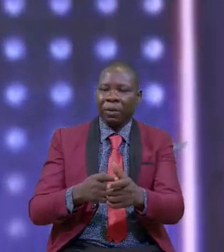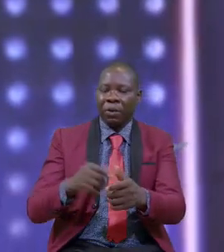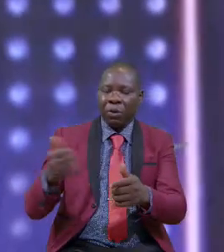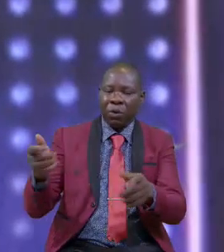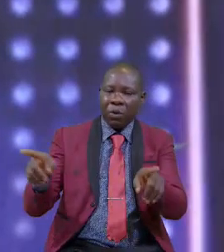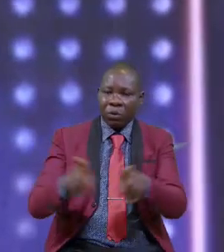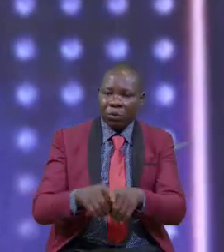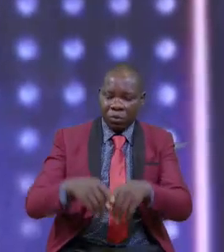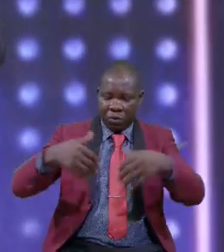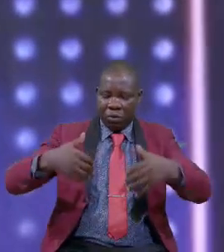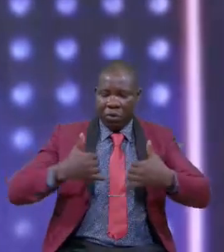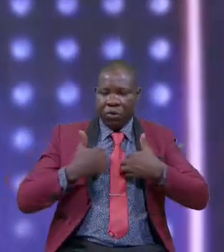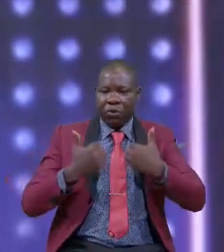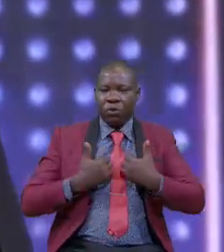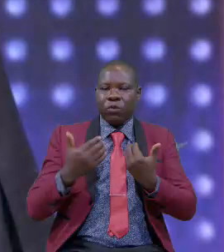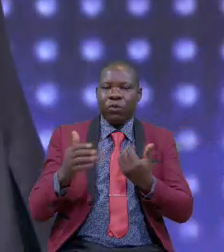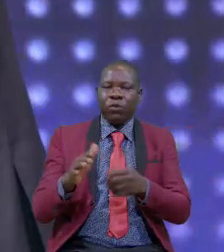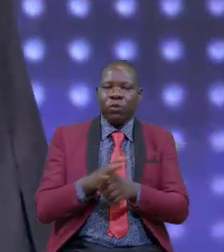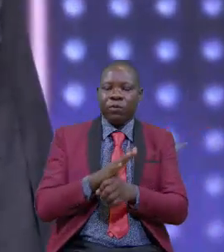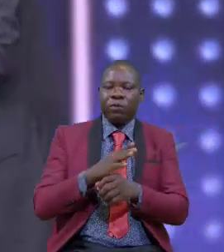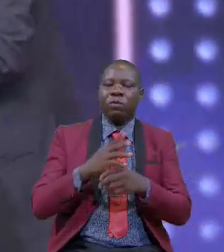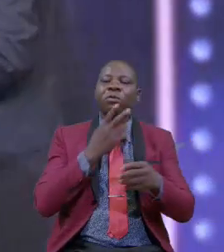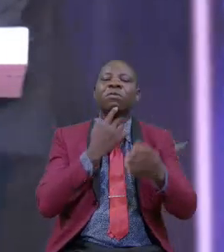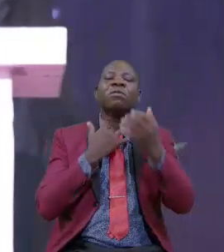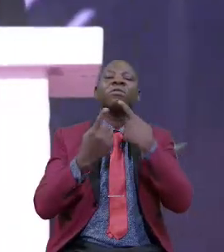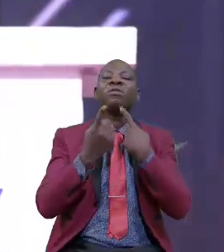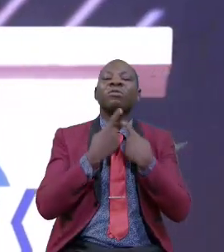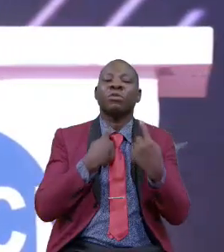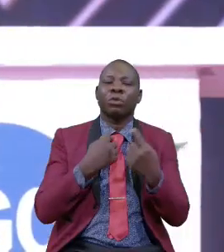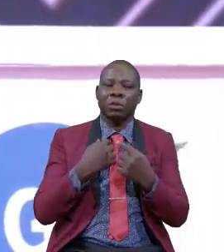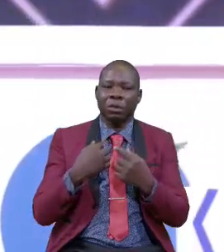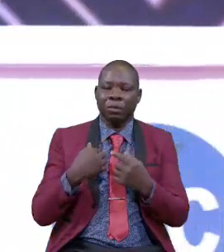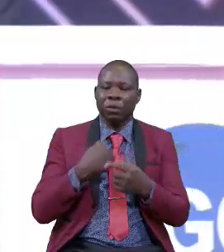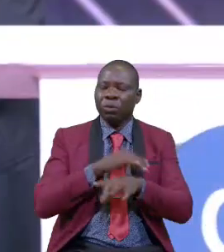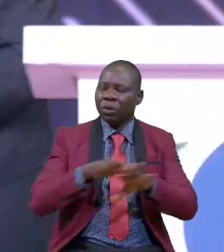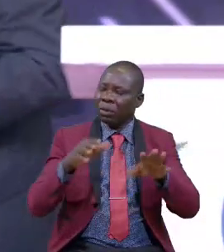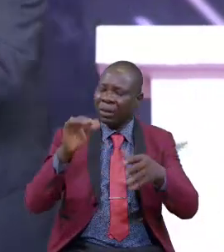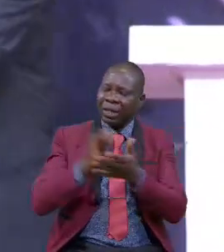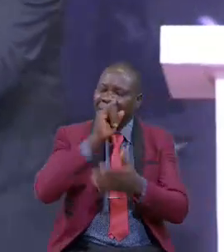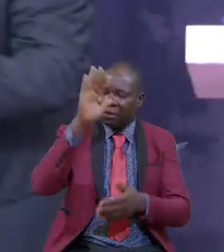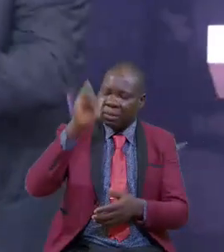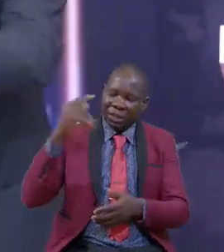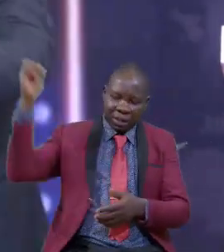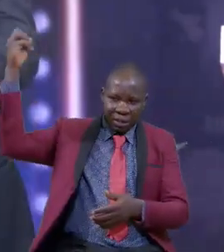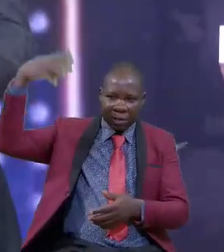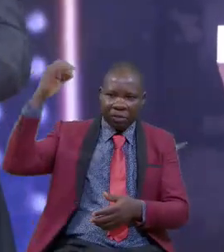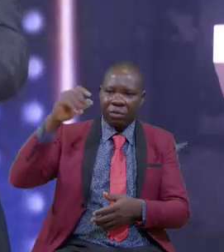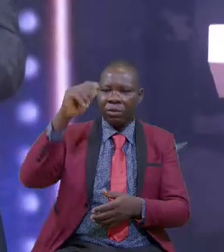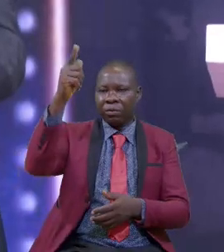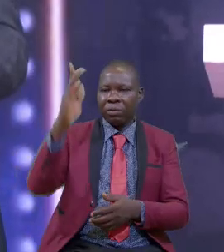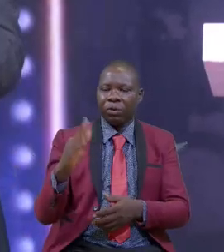by the grace of God. We don't have strength in ourselves. We don't even want to flee